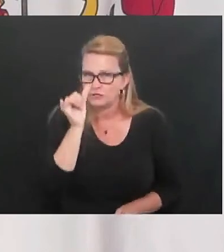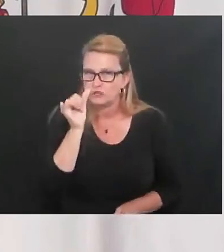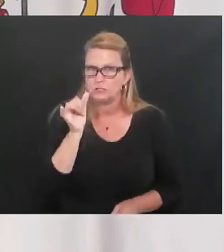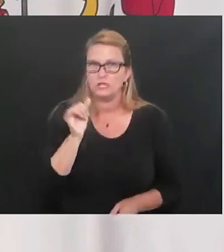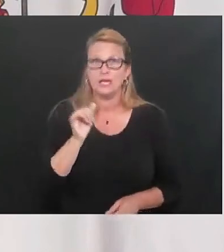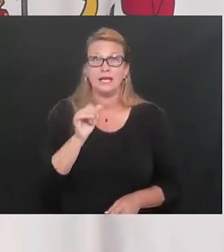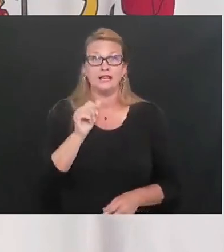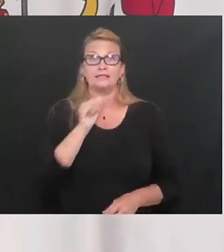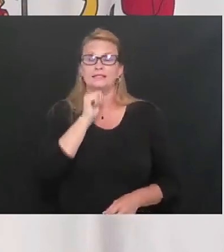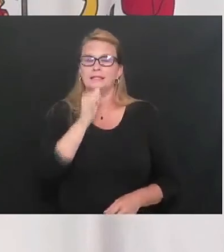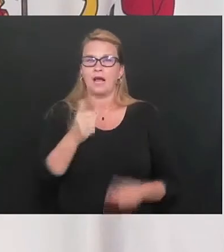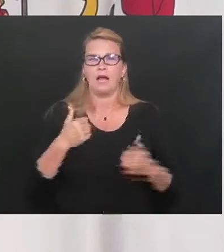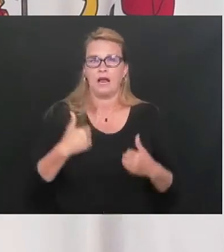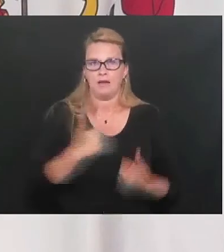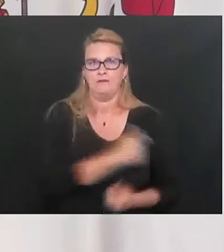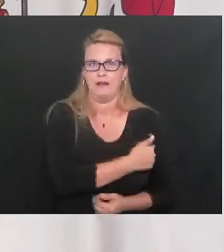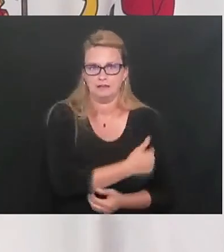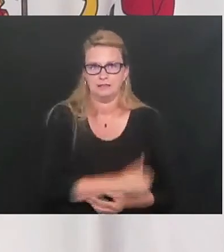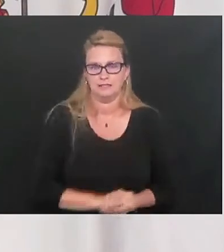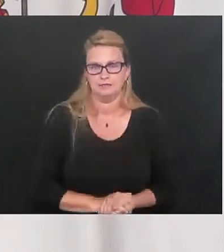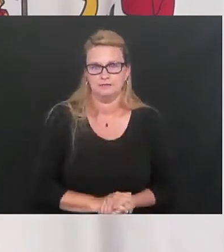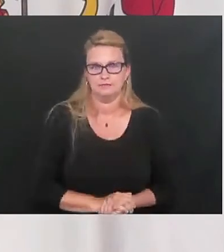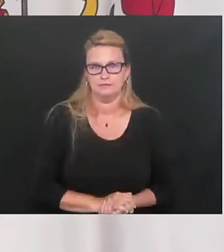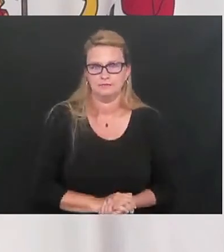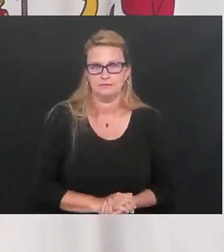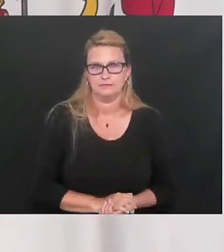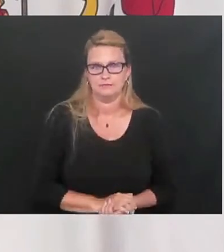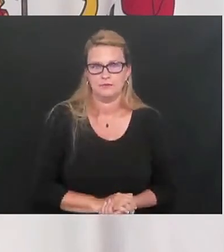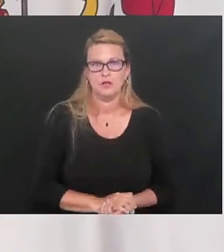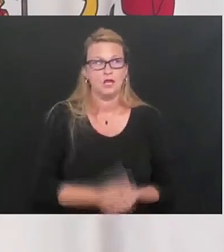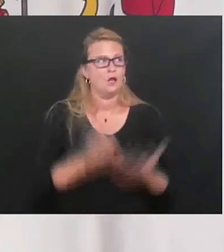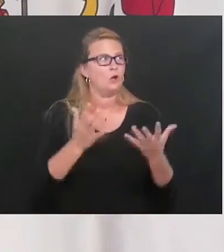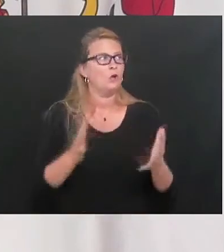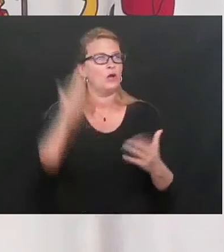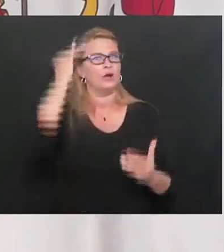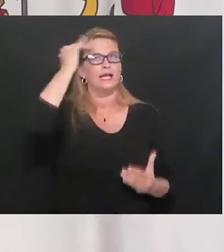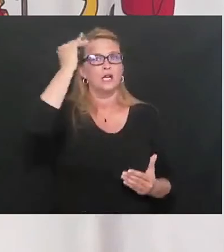to not get vaccinated. We know now that